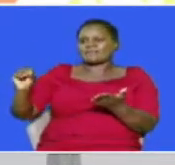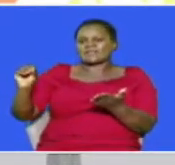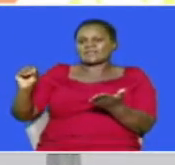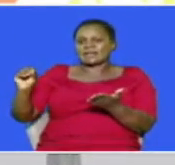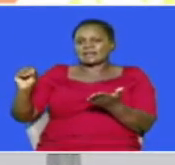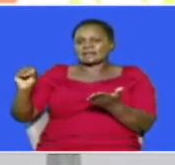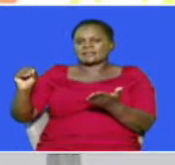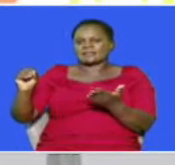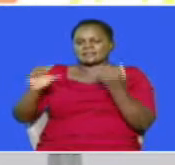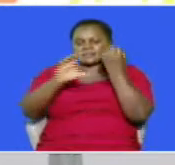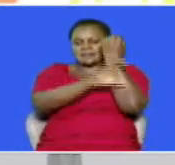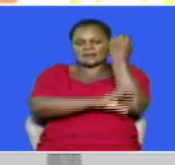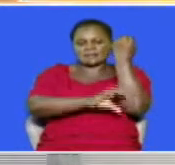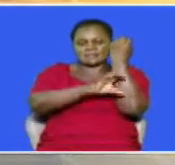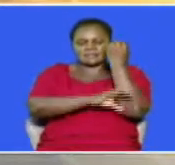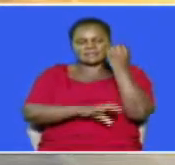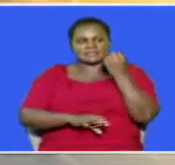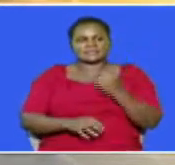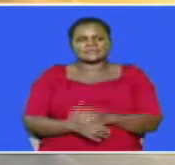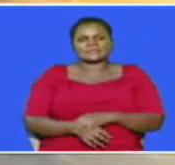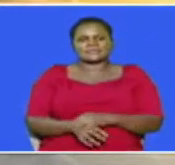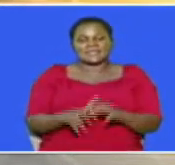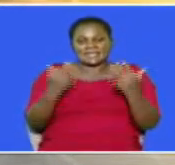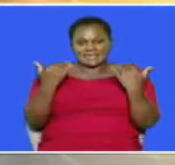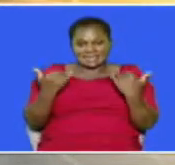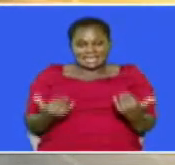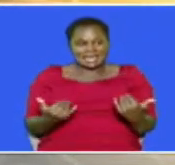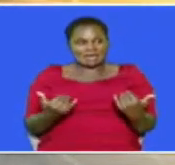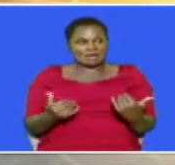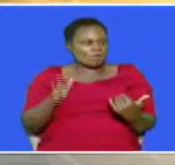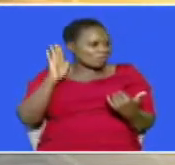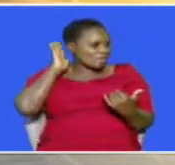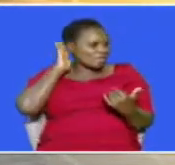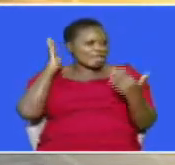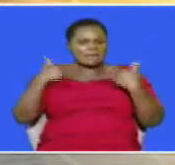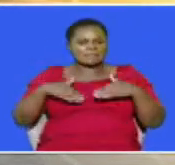continent. Sasa tusikie kauli za wale watakaoshiriki hapo.